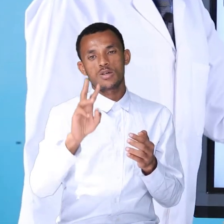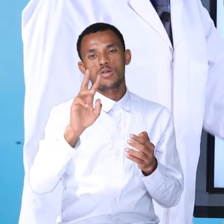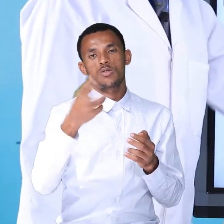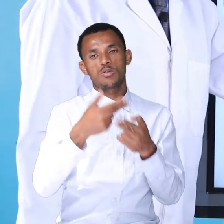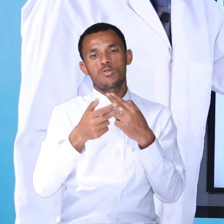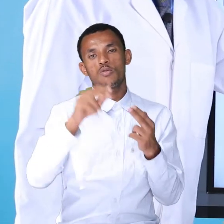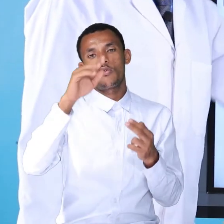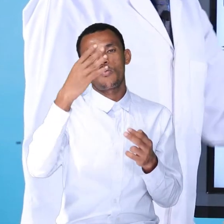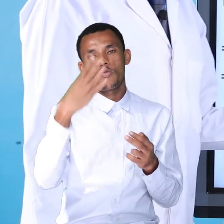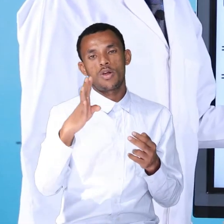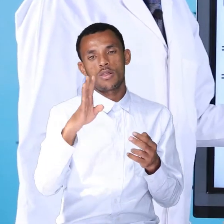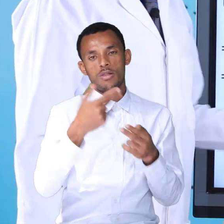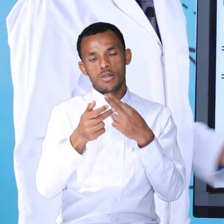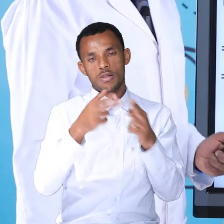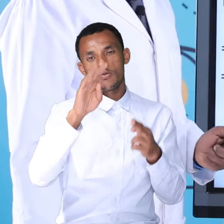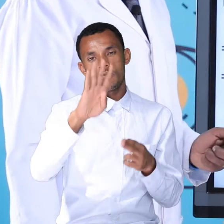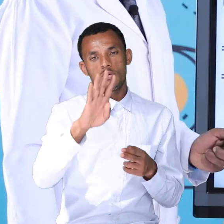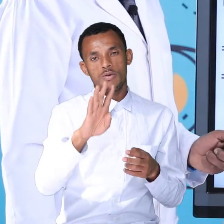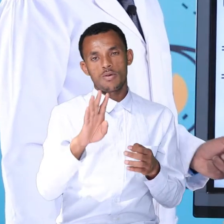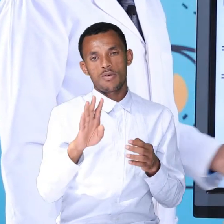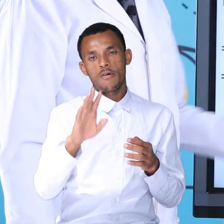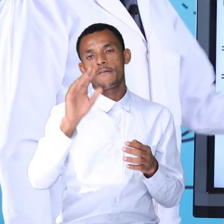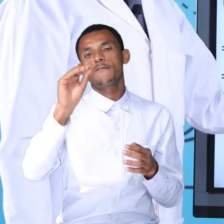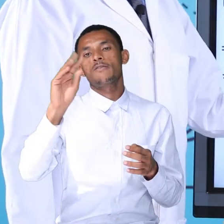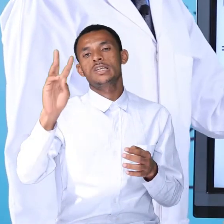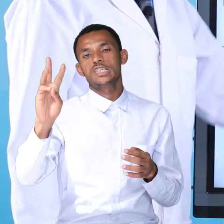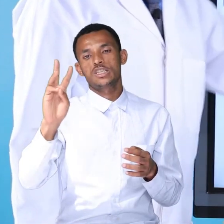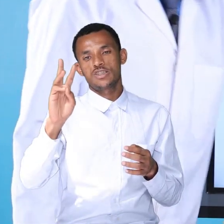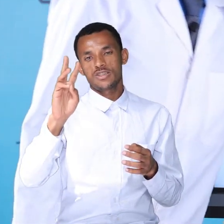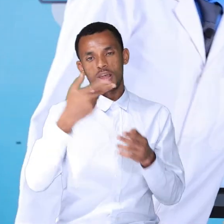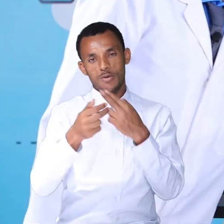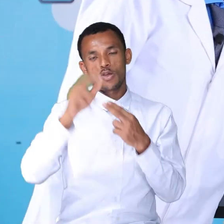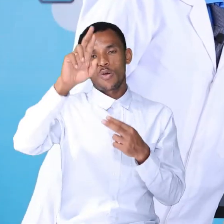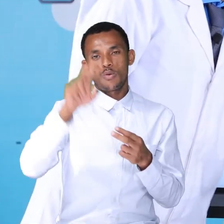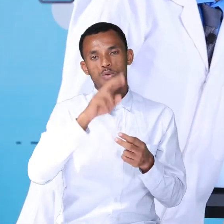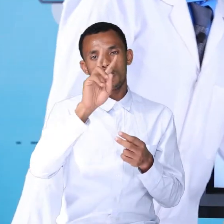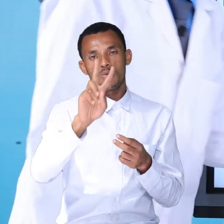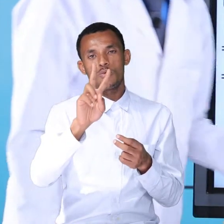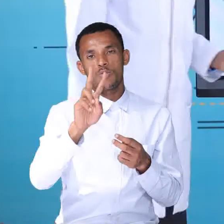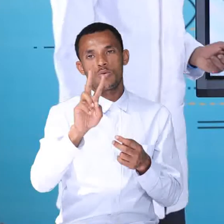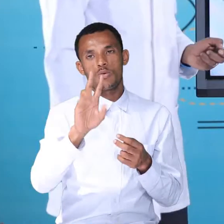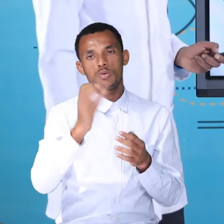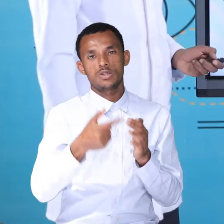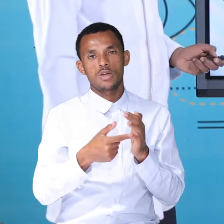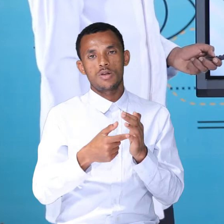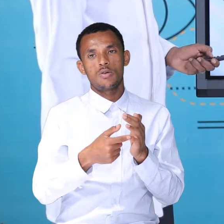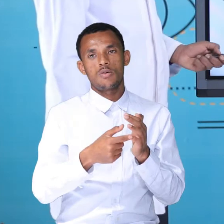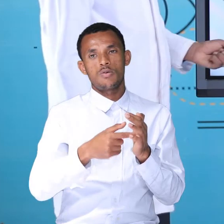7, 14. 14 times 4, 56 times root 2. Cosine of 45 degree, it is root 2 over